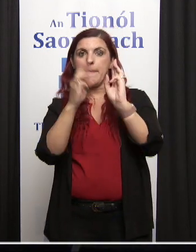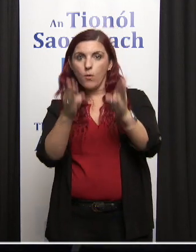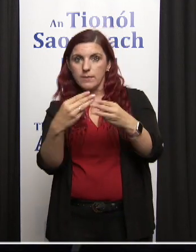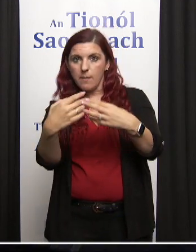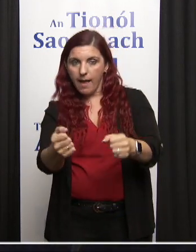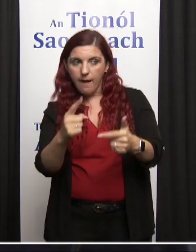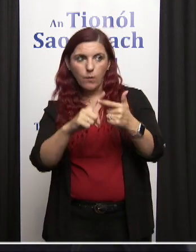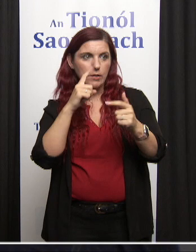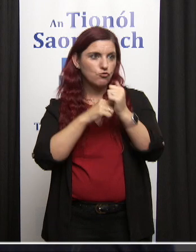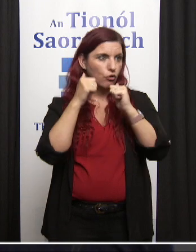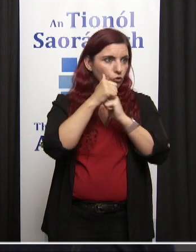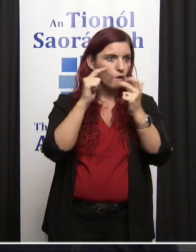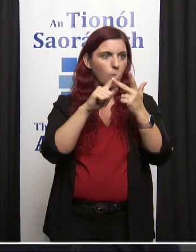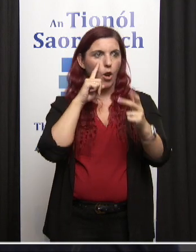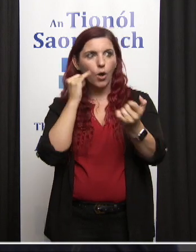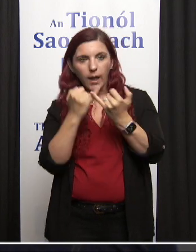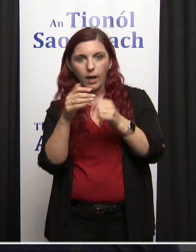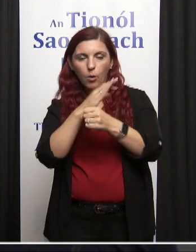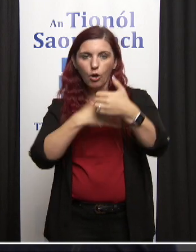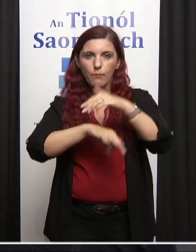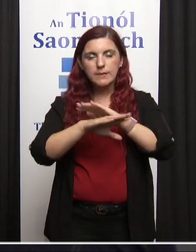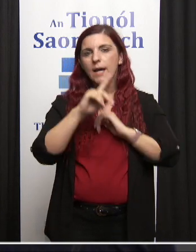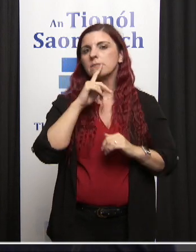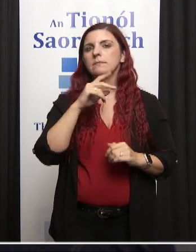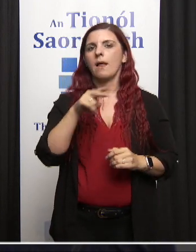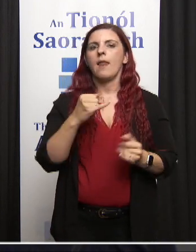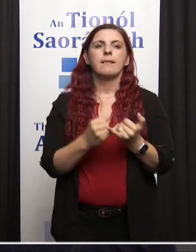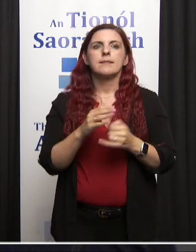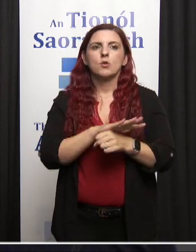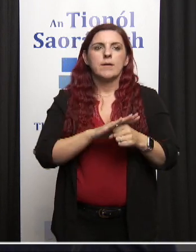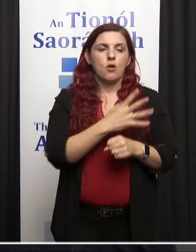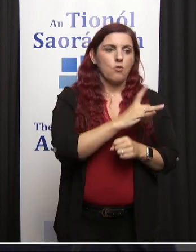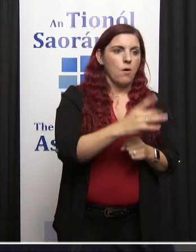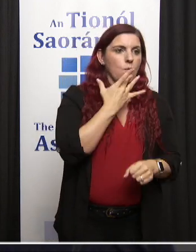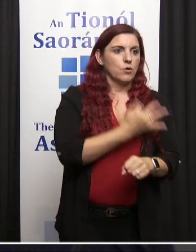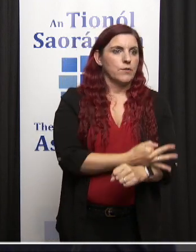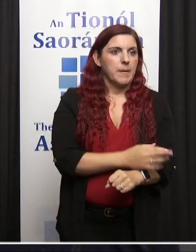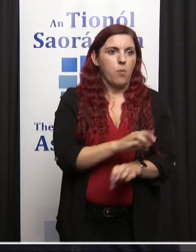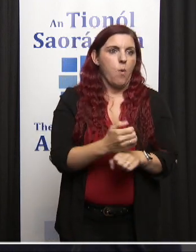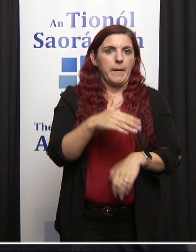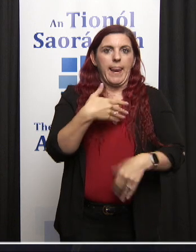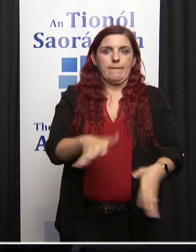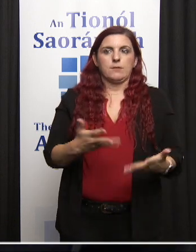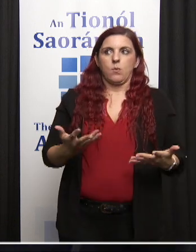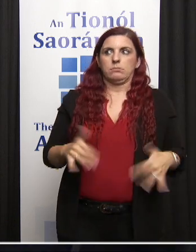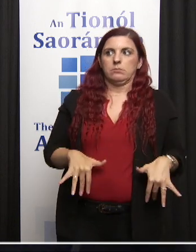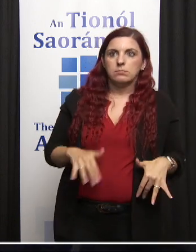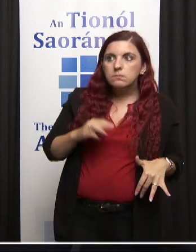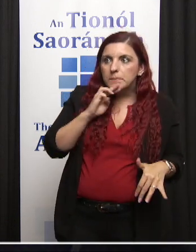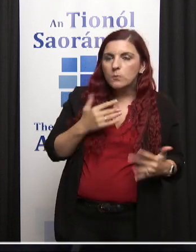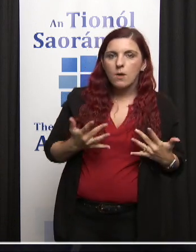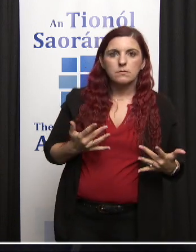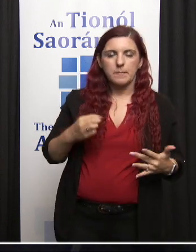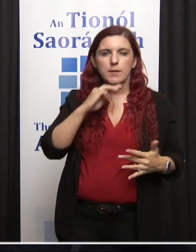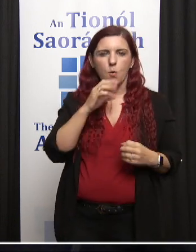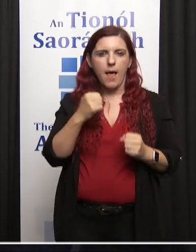the structure is going to be, and unlike the situation with Cork and Waterford, you will actually have the structure